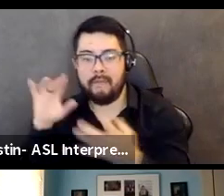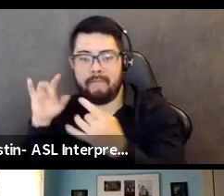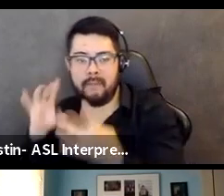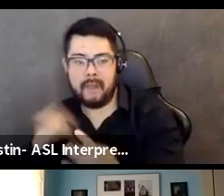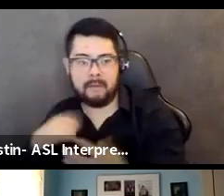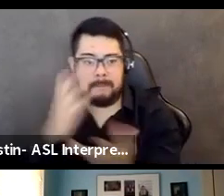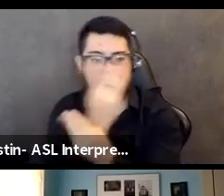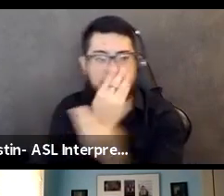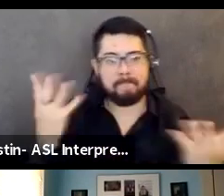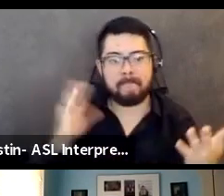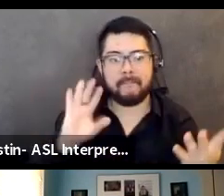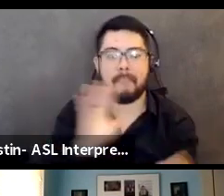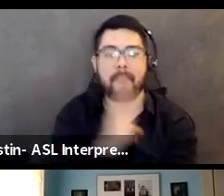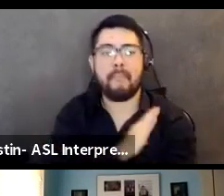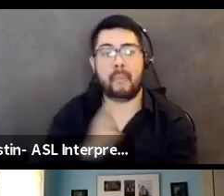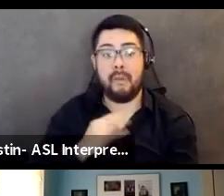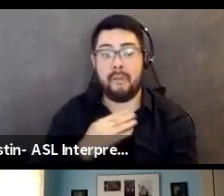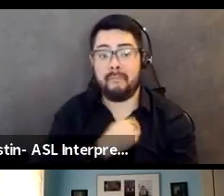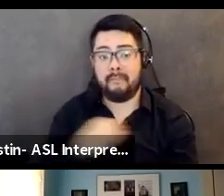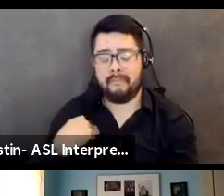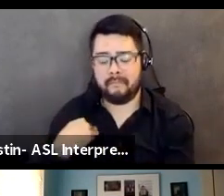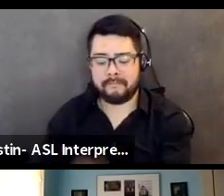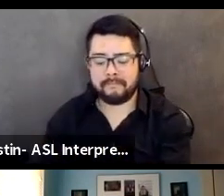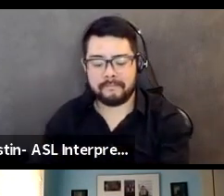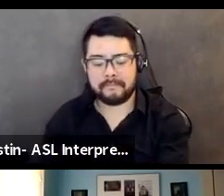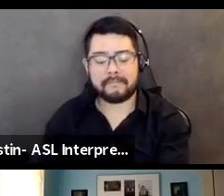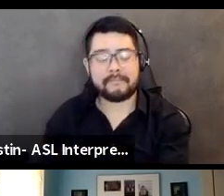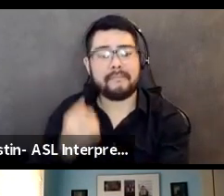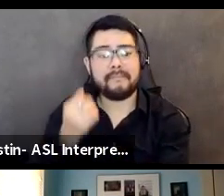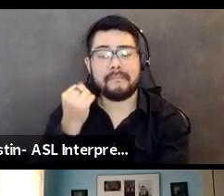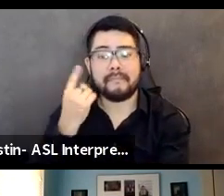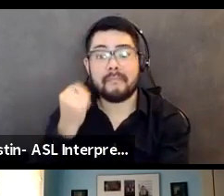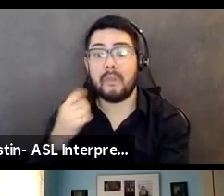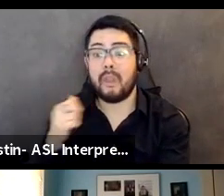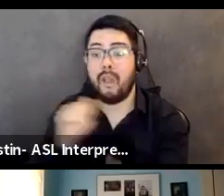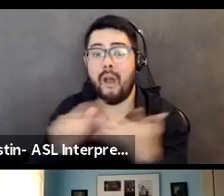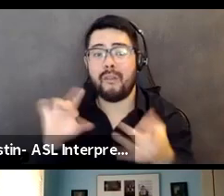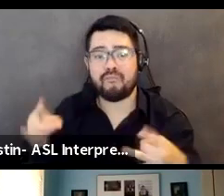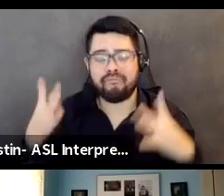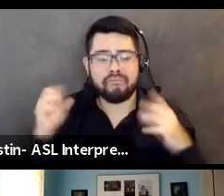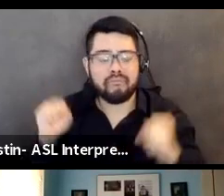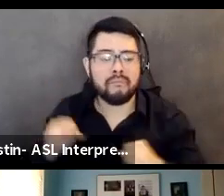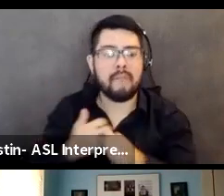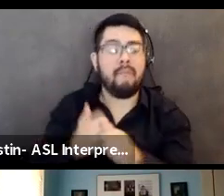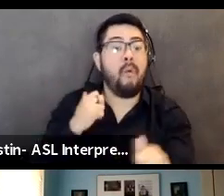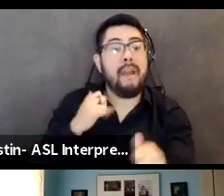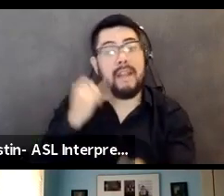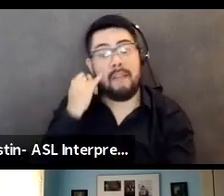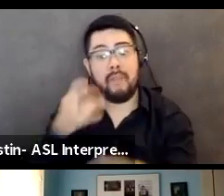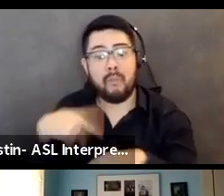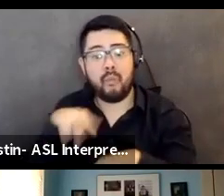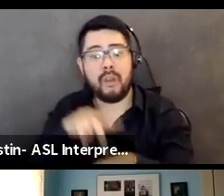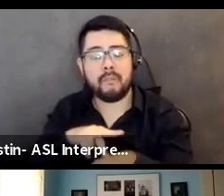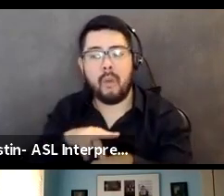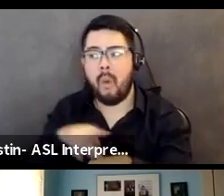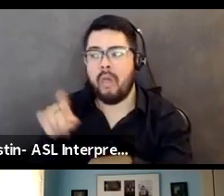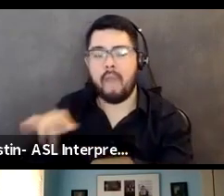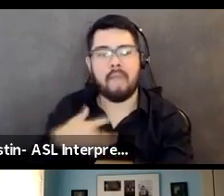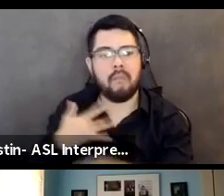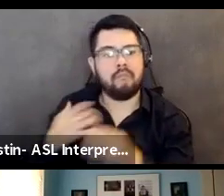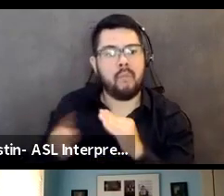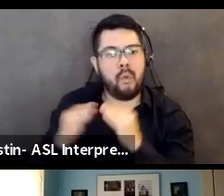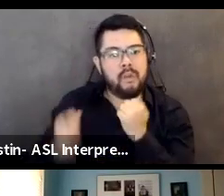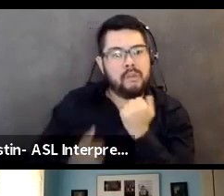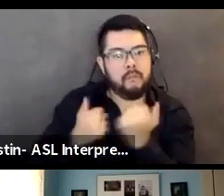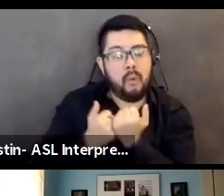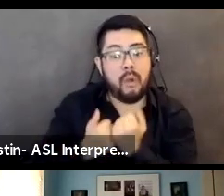time every crisis the district has faced could have been prevented if principals had a voice and were seriously listening to when